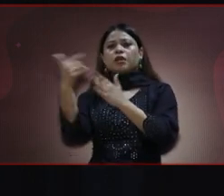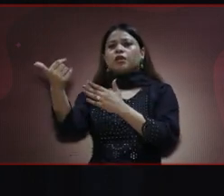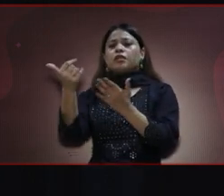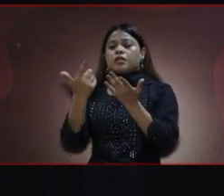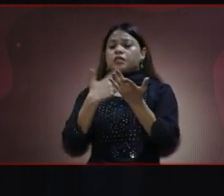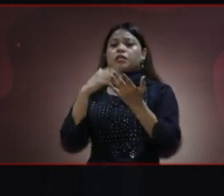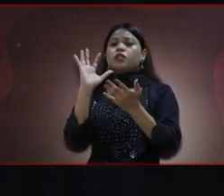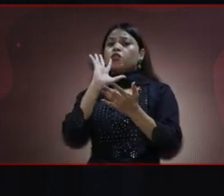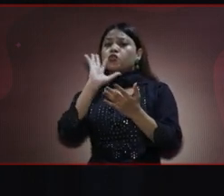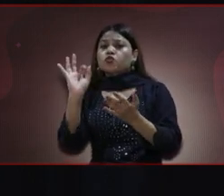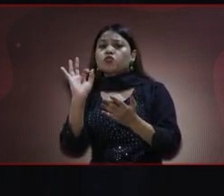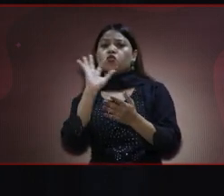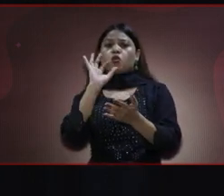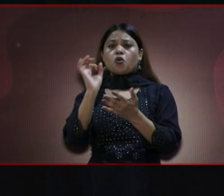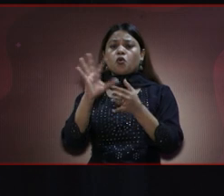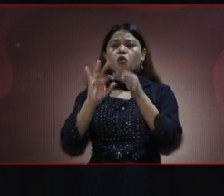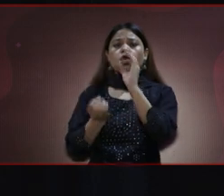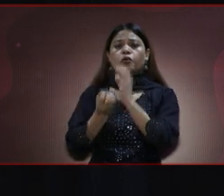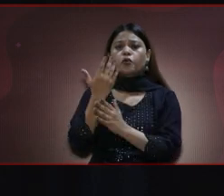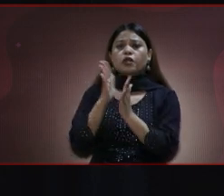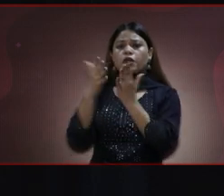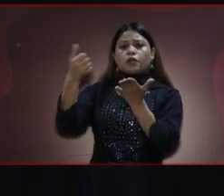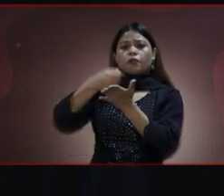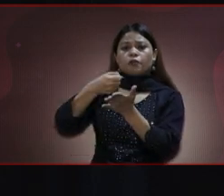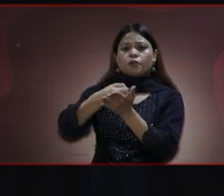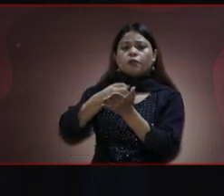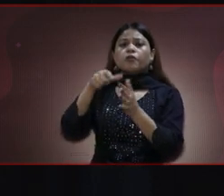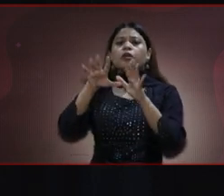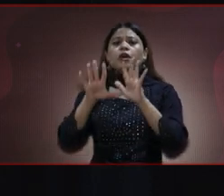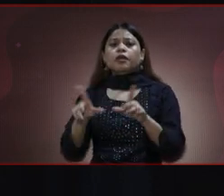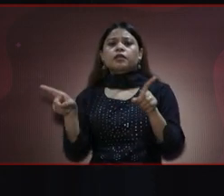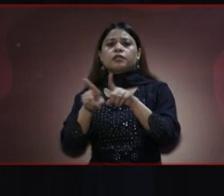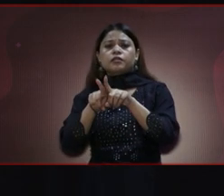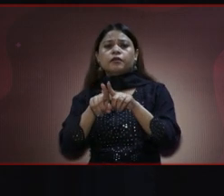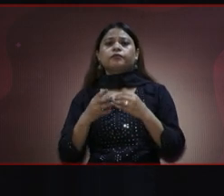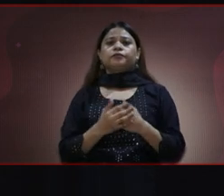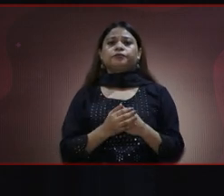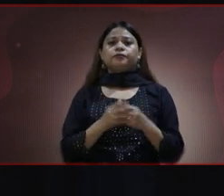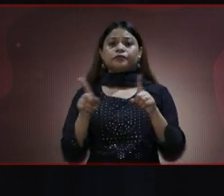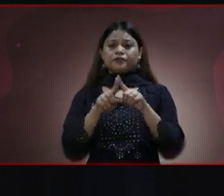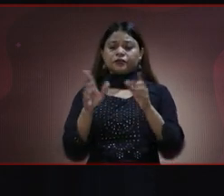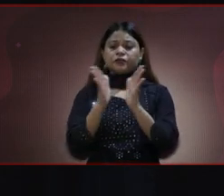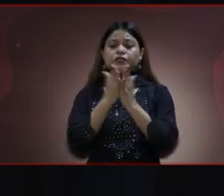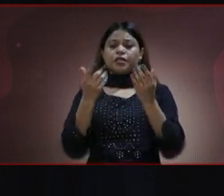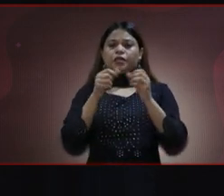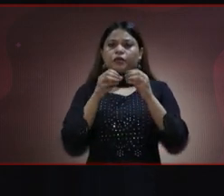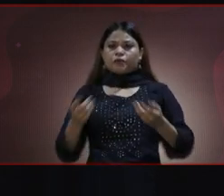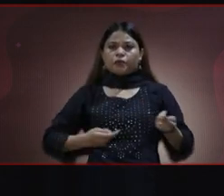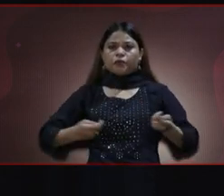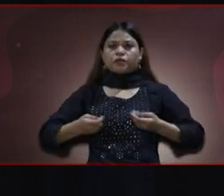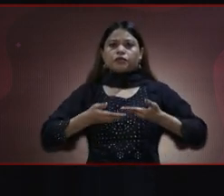of our organization, serving as the cornerstone that has fueled the evolution and expansion of our business over the